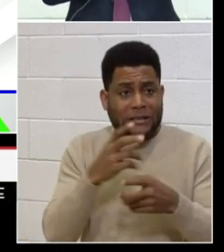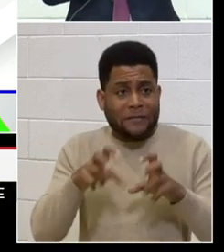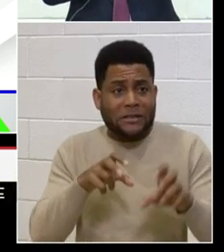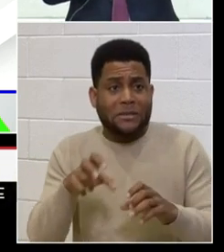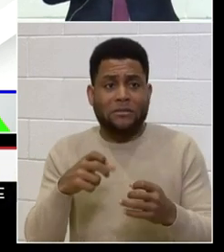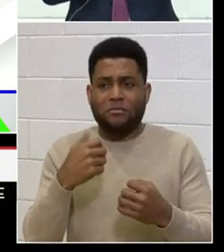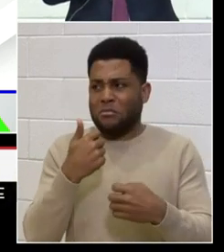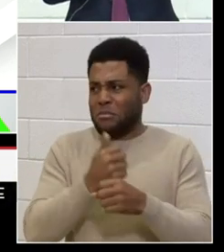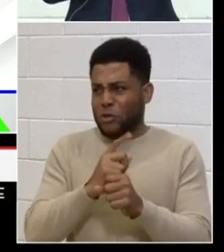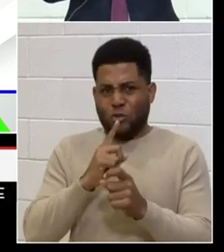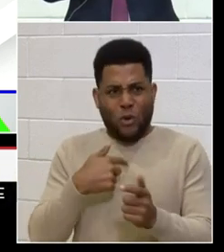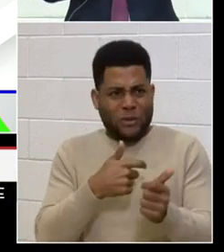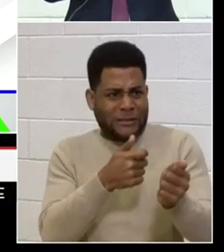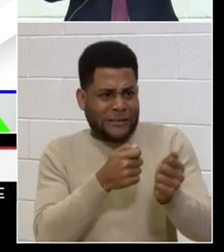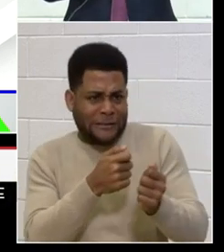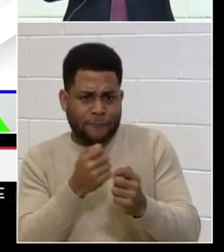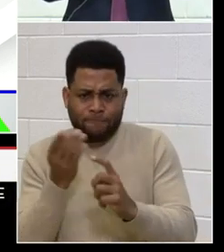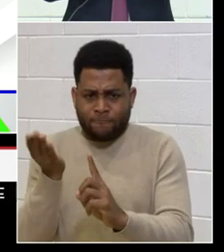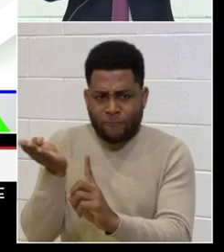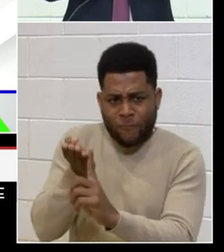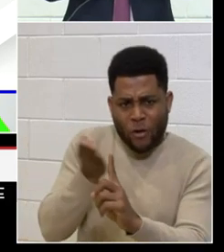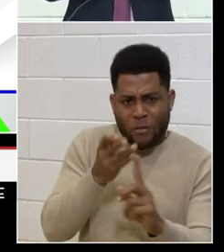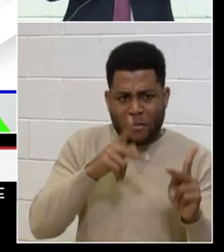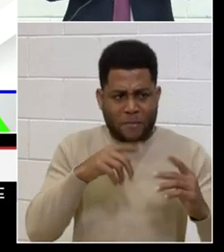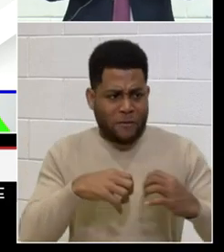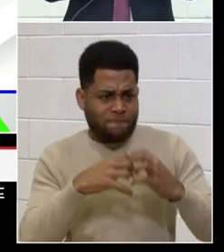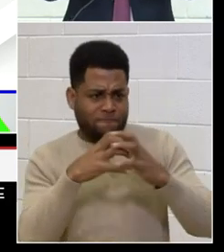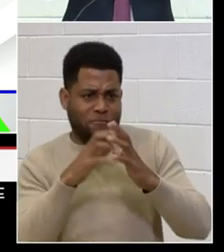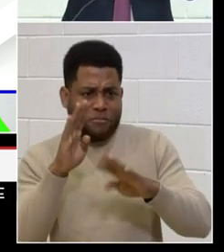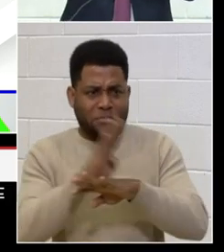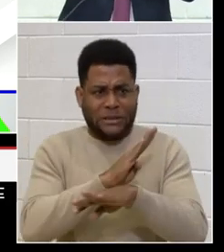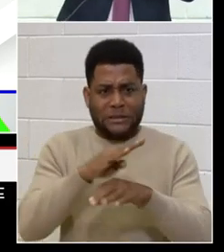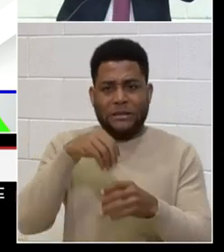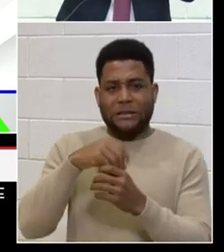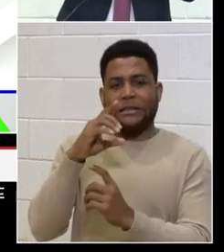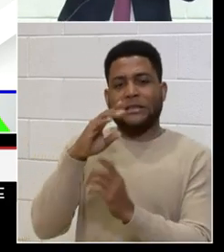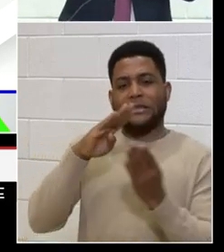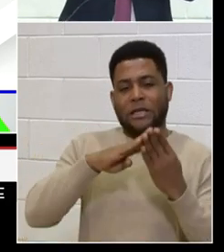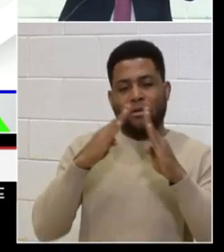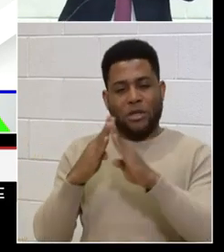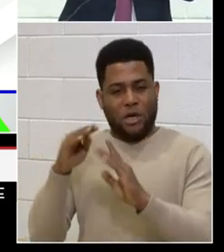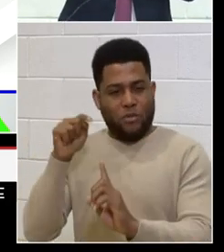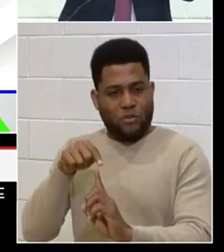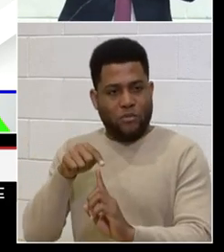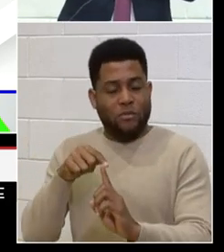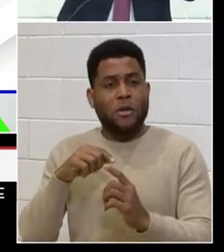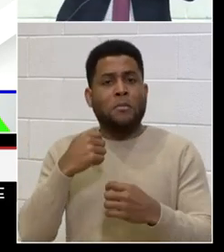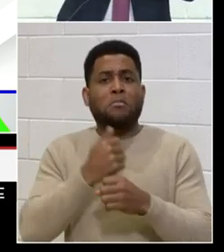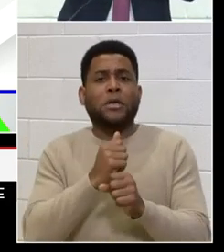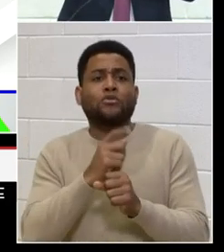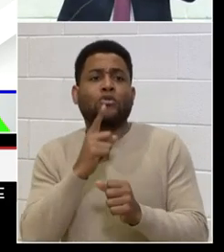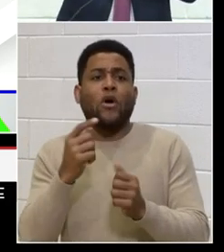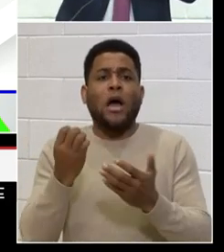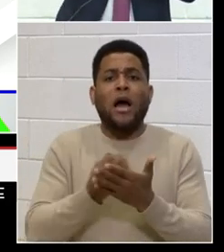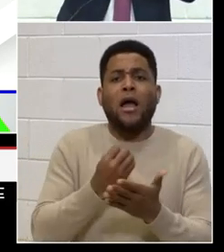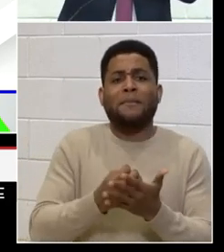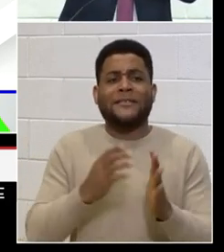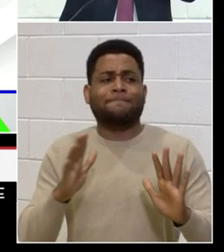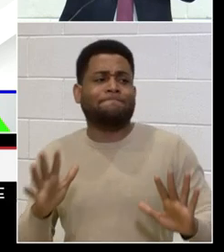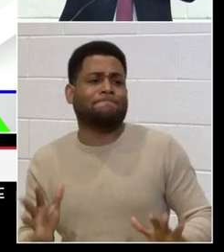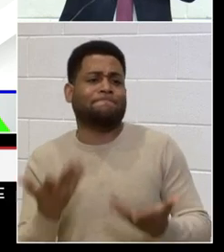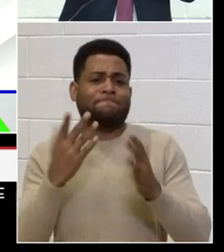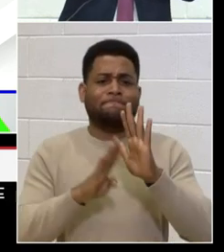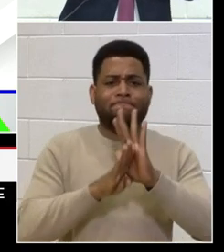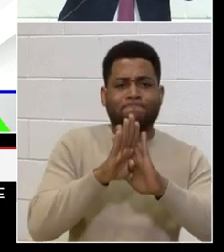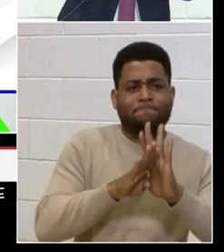in and locate downtown to be able to have a vibrant economy. So that's a little context about process, what the pie chart looks